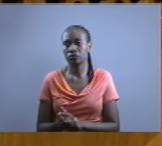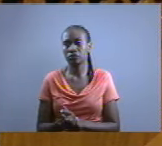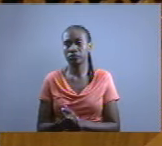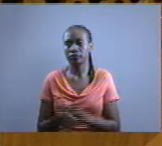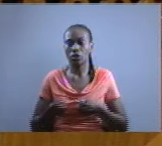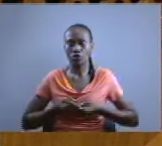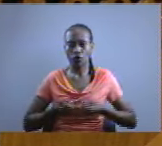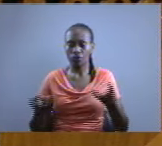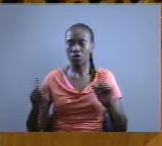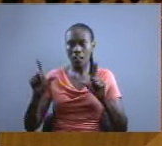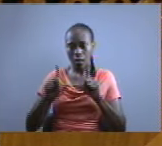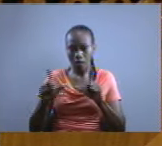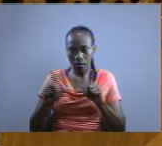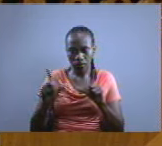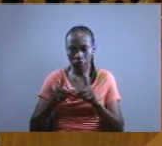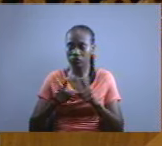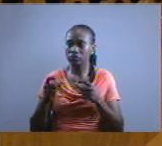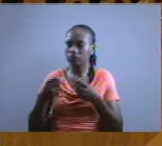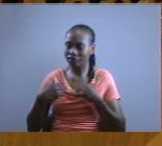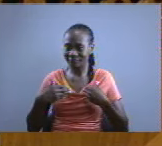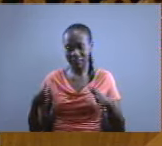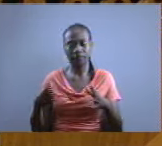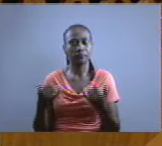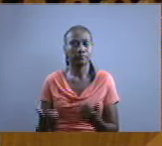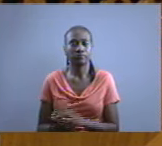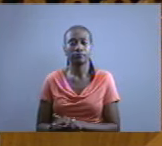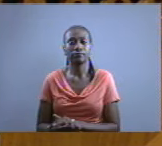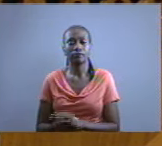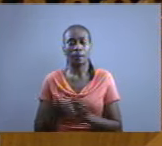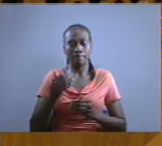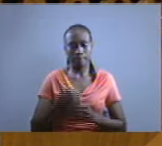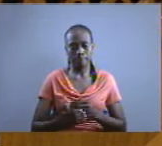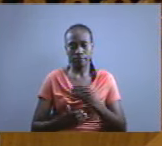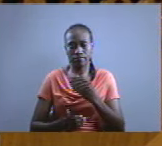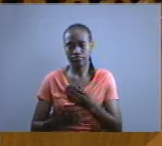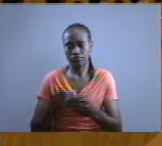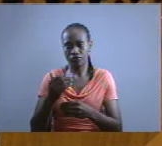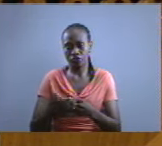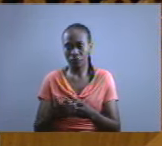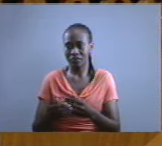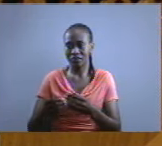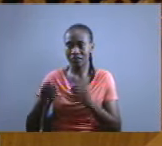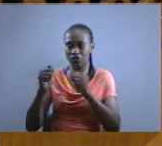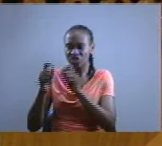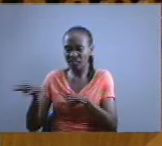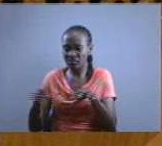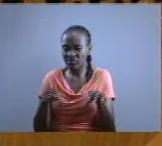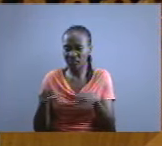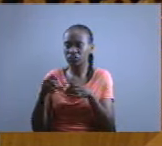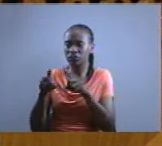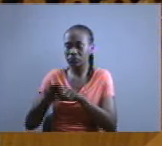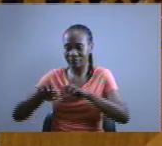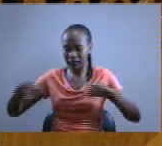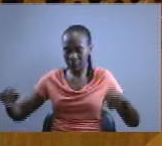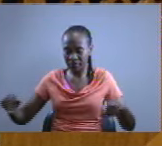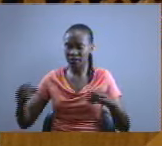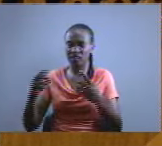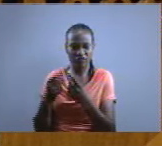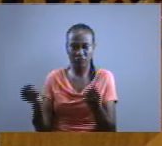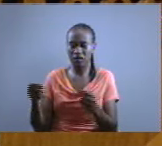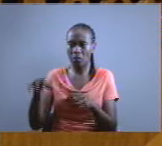of the license has already been started. The process to separate the asset and liabilities between Postbank company